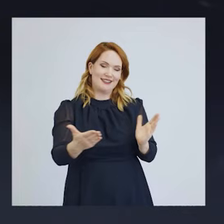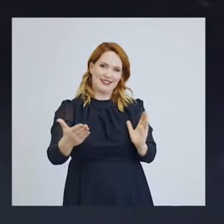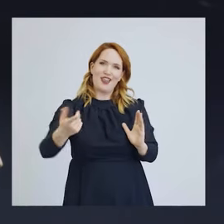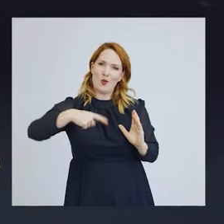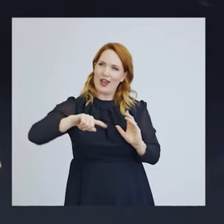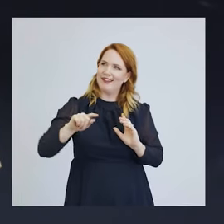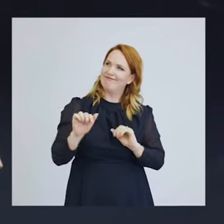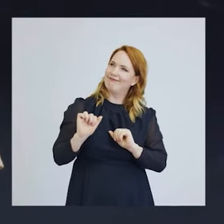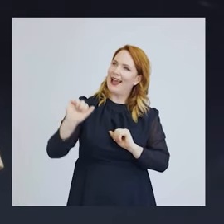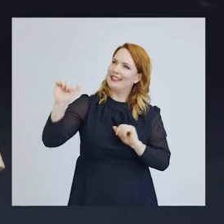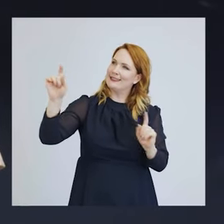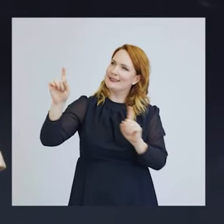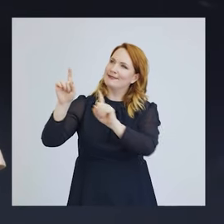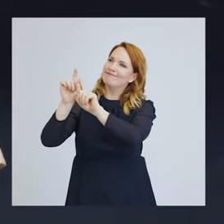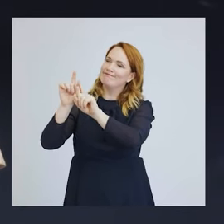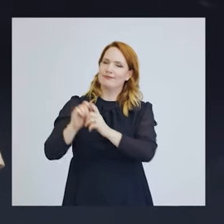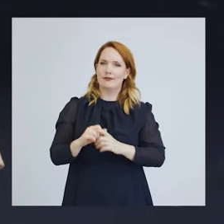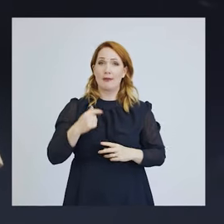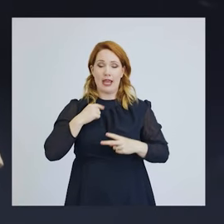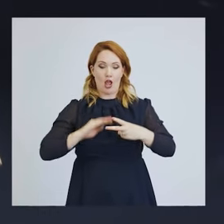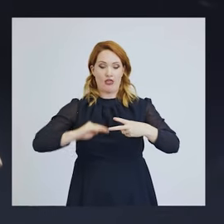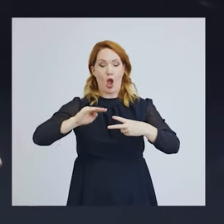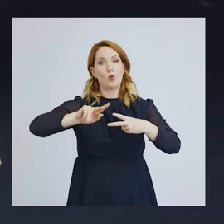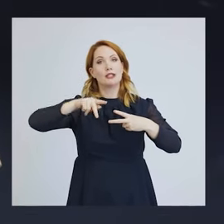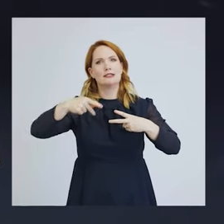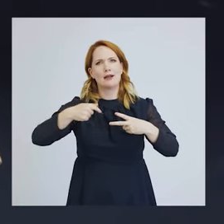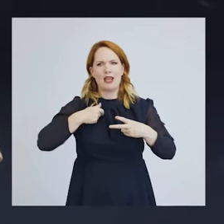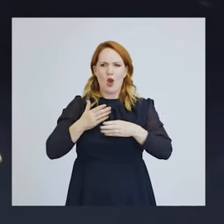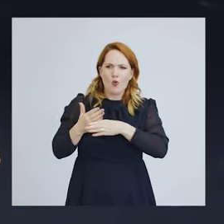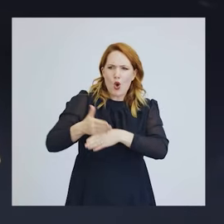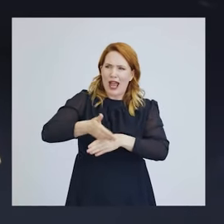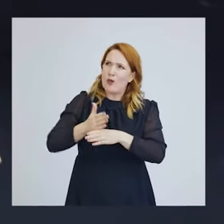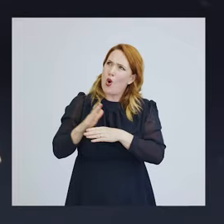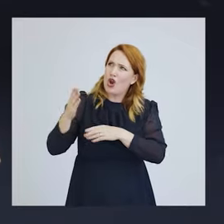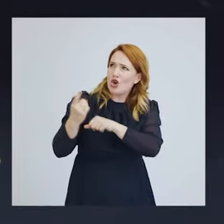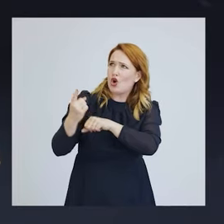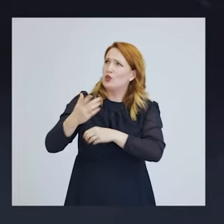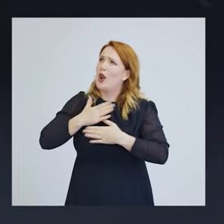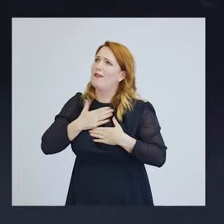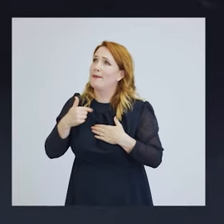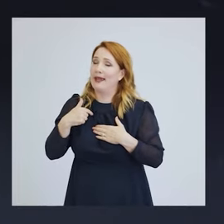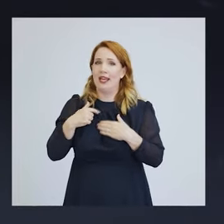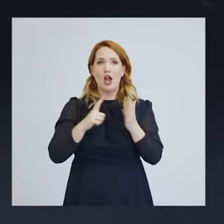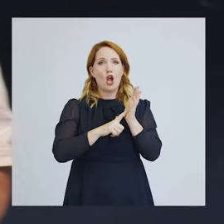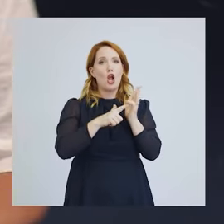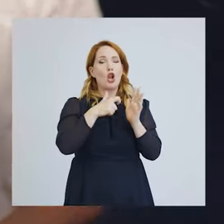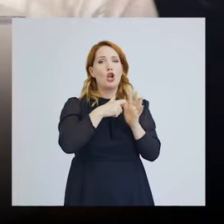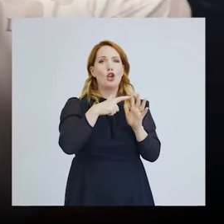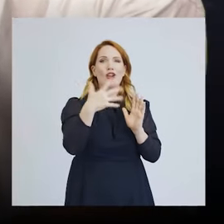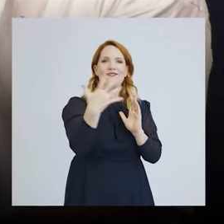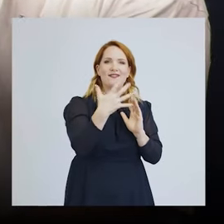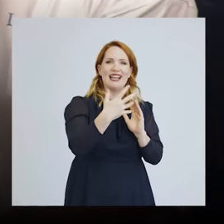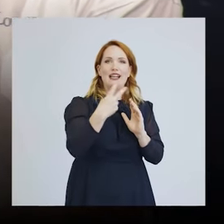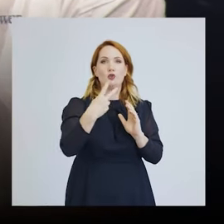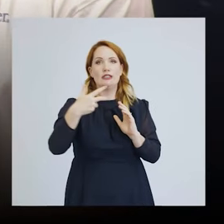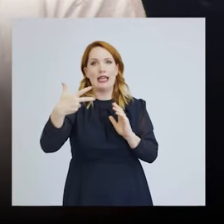and reminding us that we're his. And for me as the oldest son, it seems unfair because I was trying to earn God's love. In fact,